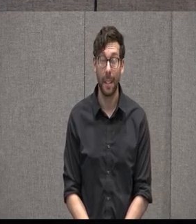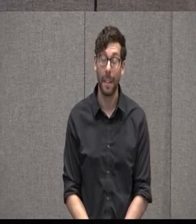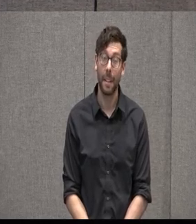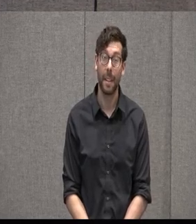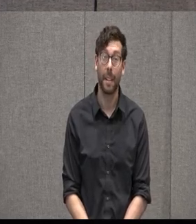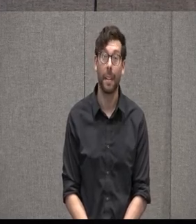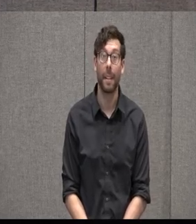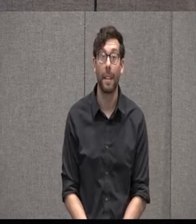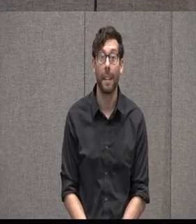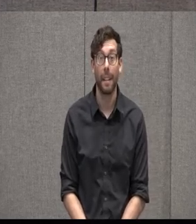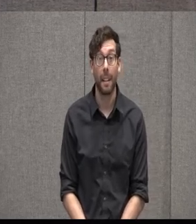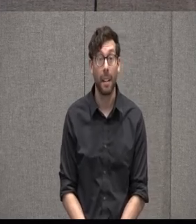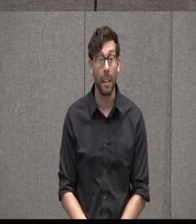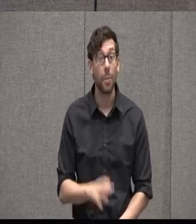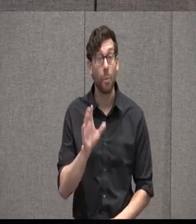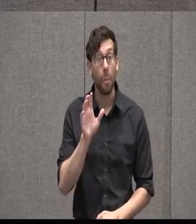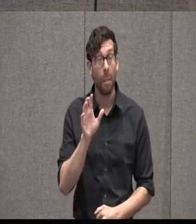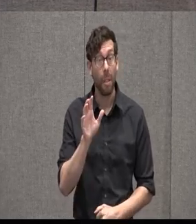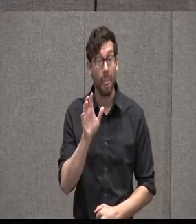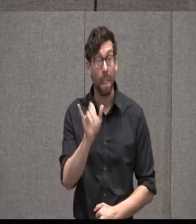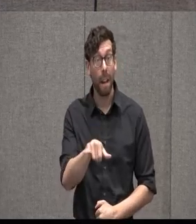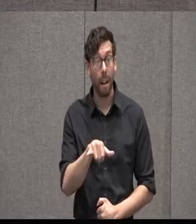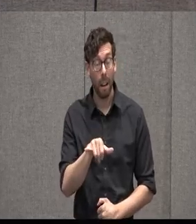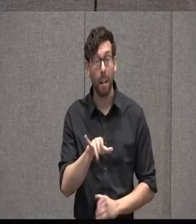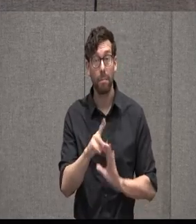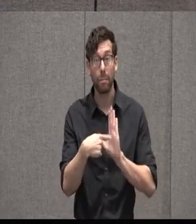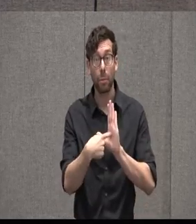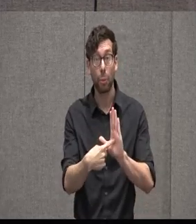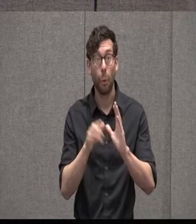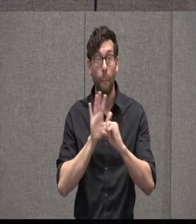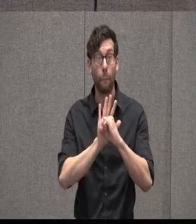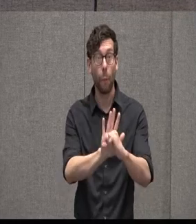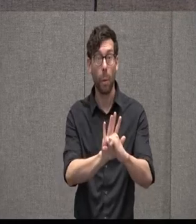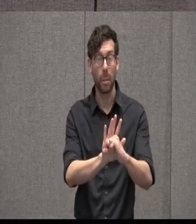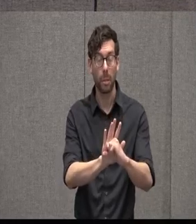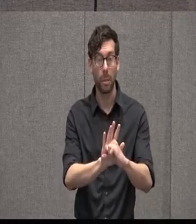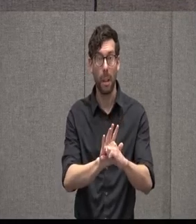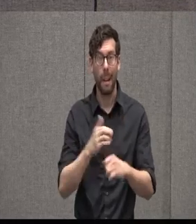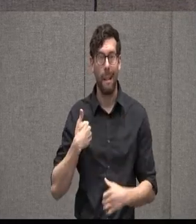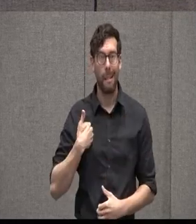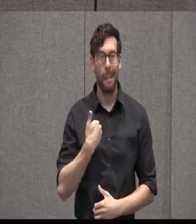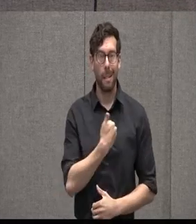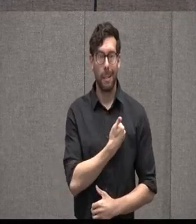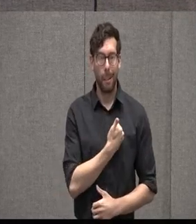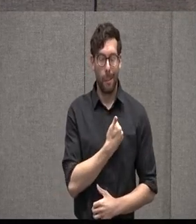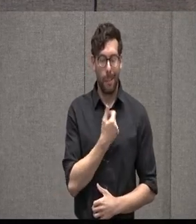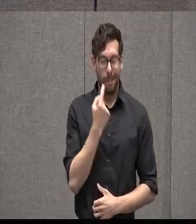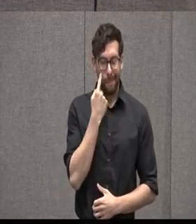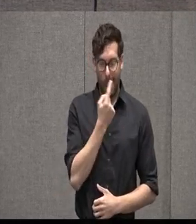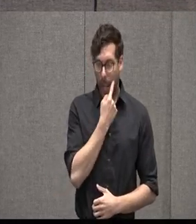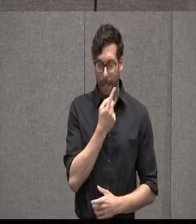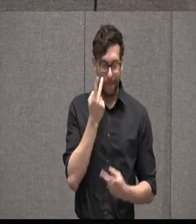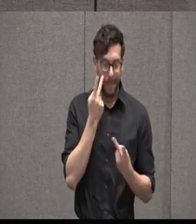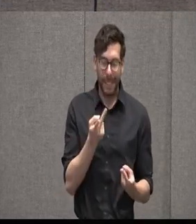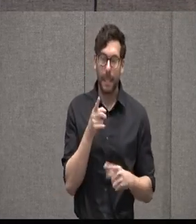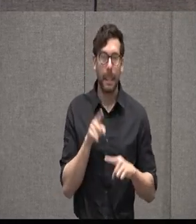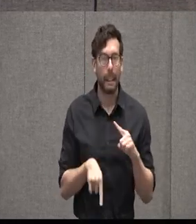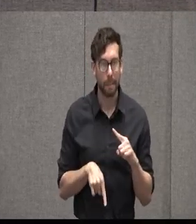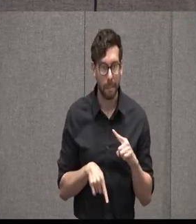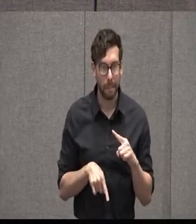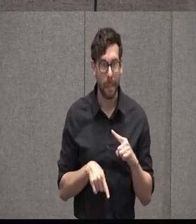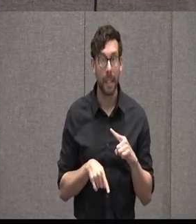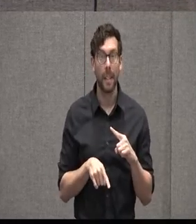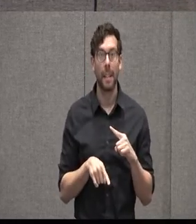So these are forces that we can't necessarily see with our eyes the way we could see a push or